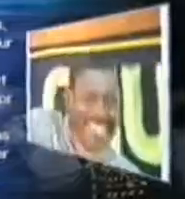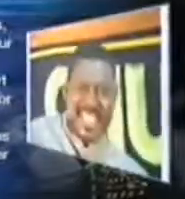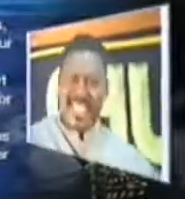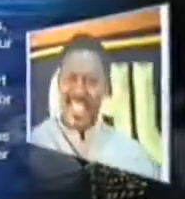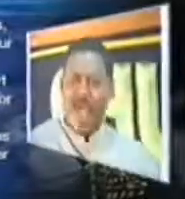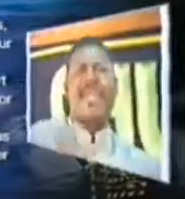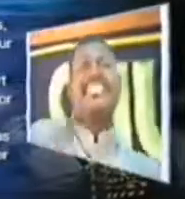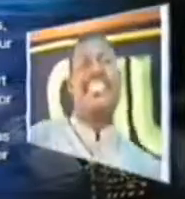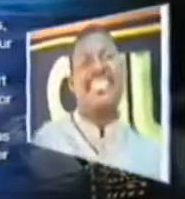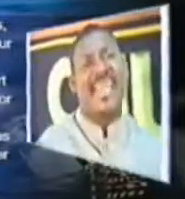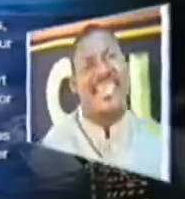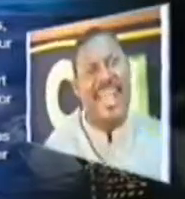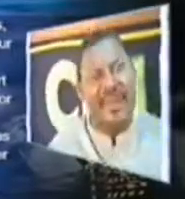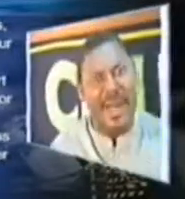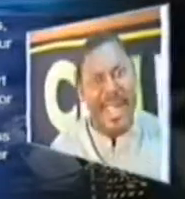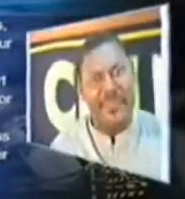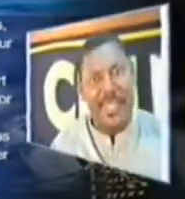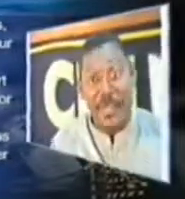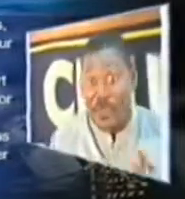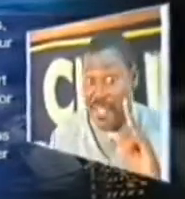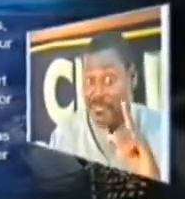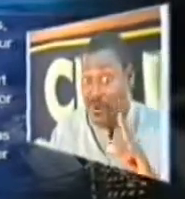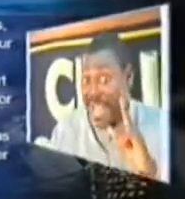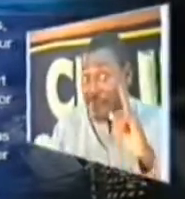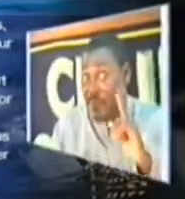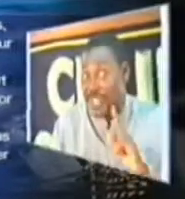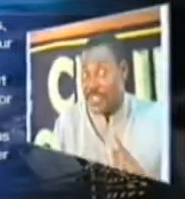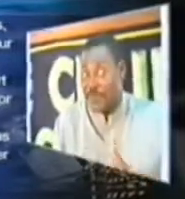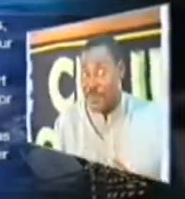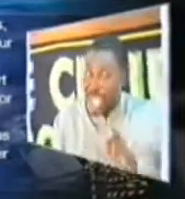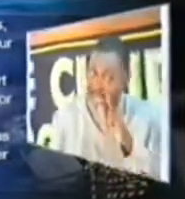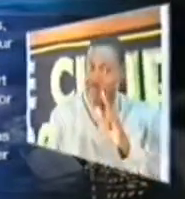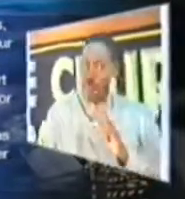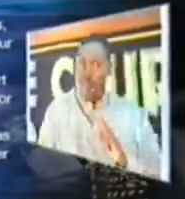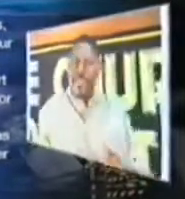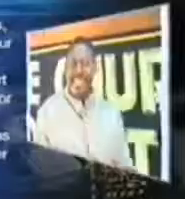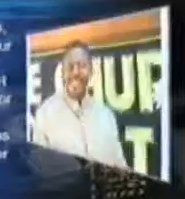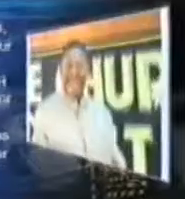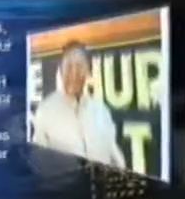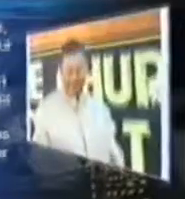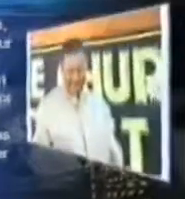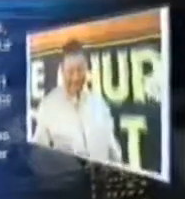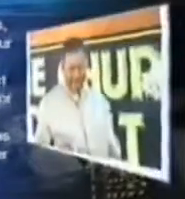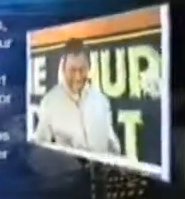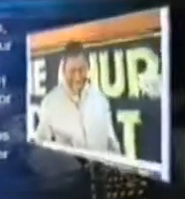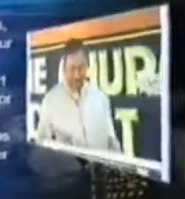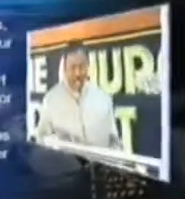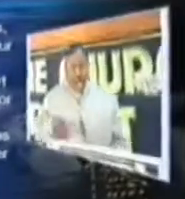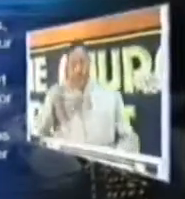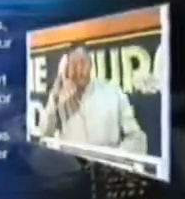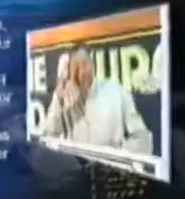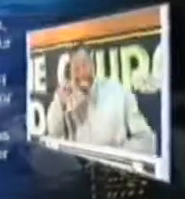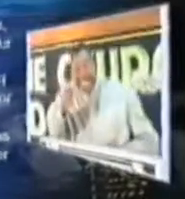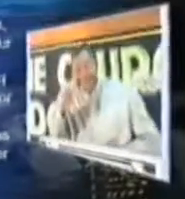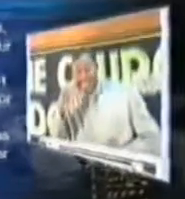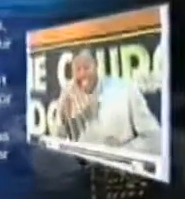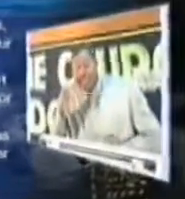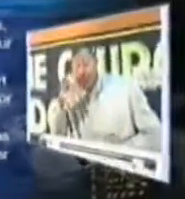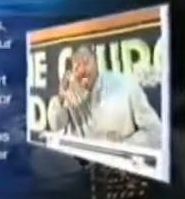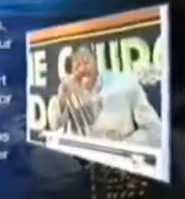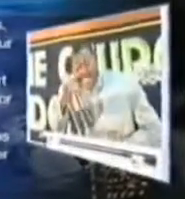no biasie. Na be ka chere se sika ni na ade bai. Ke verse 4 asa mo ka chere no. Ena me do ba wiye ene anopai. Wo se